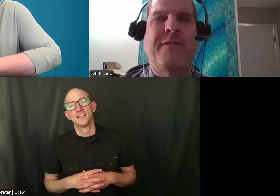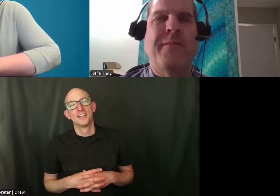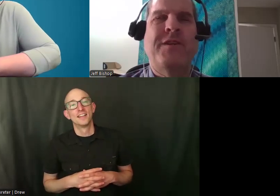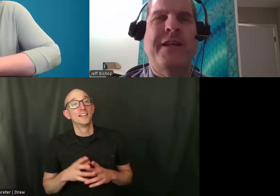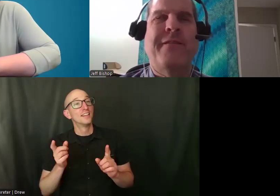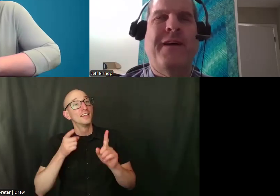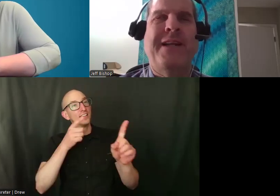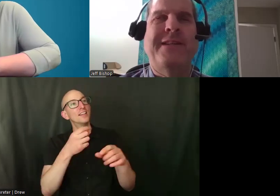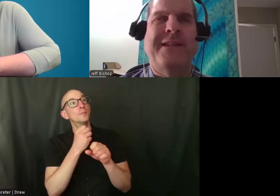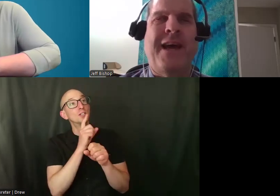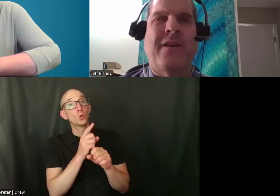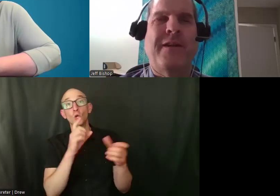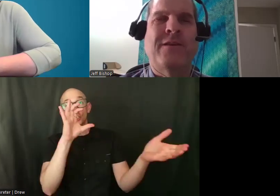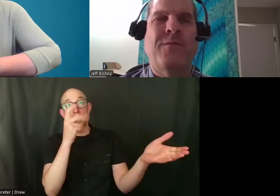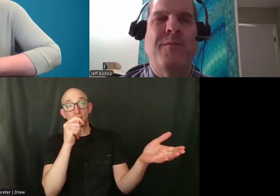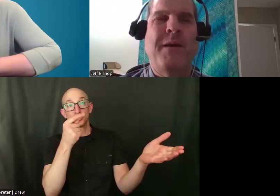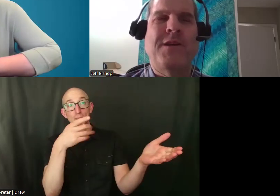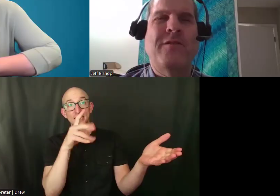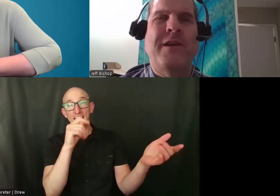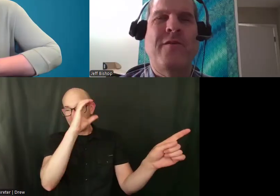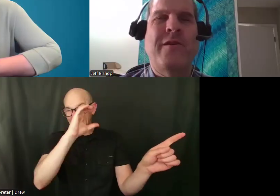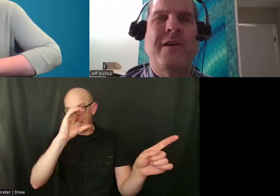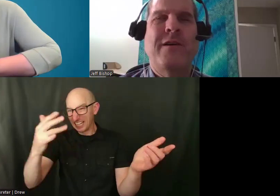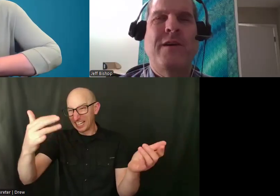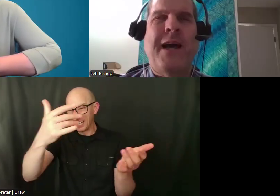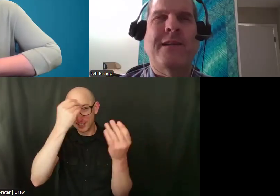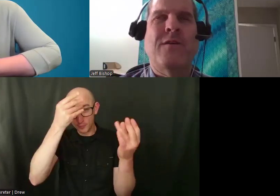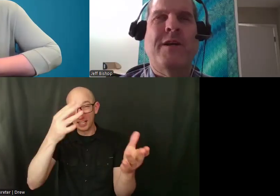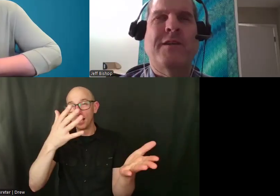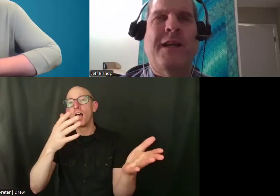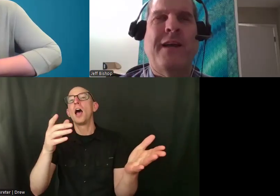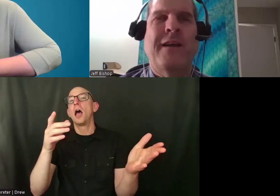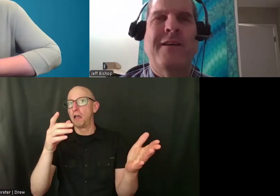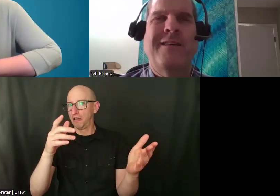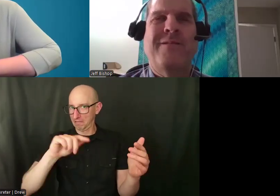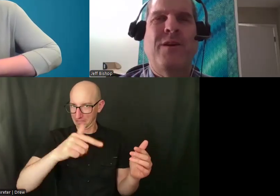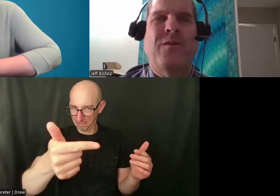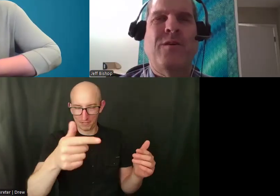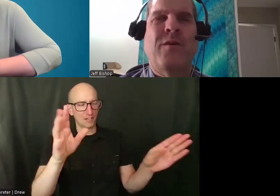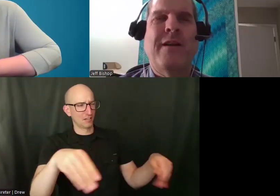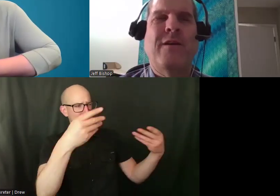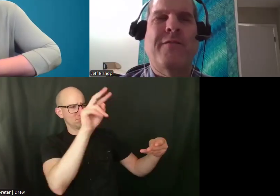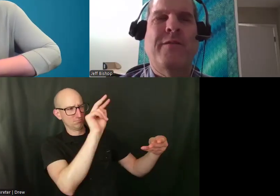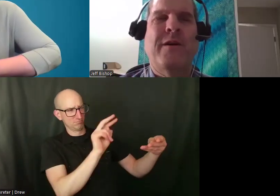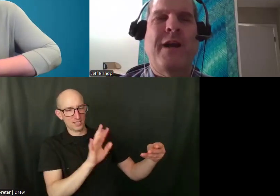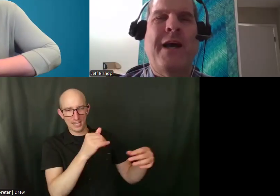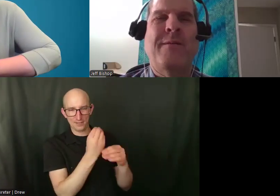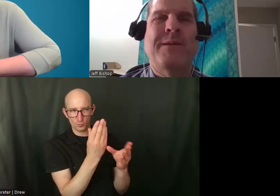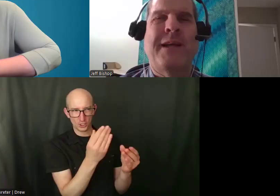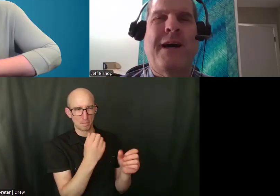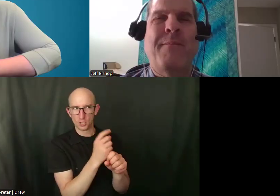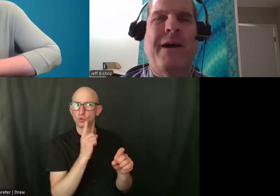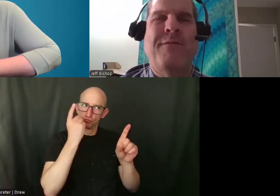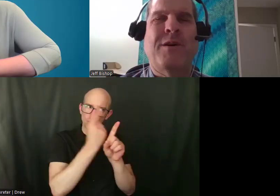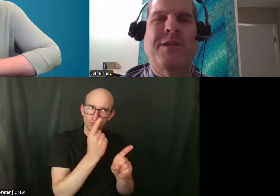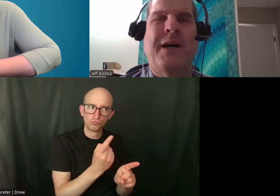that the information that it finds is accurate. So make sure that you're asking a question like, go out and look for items